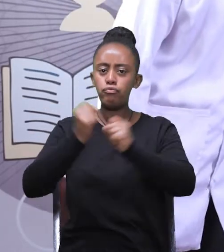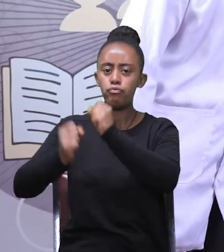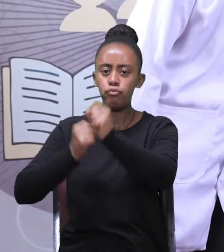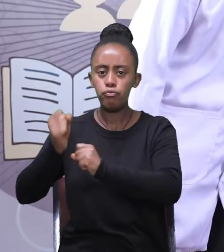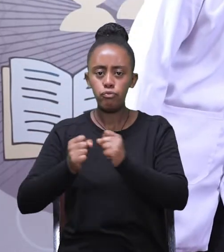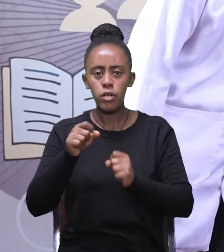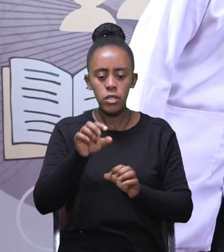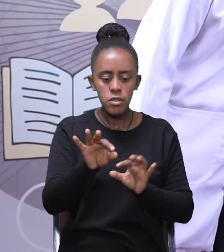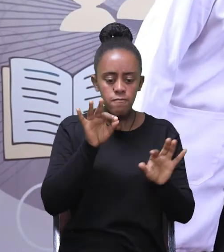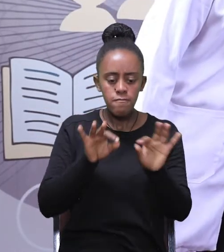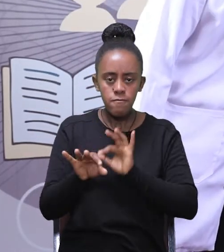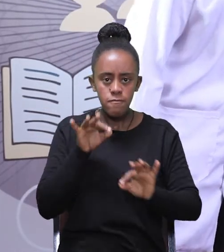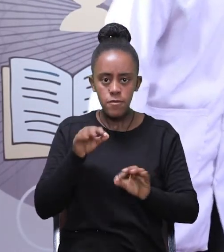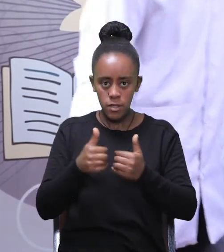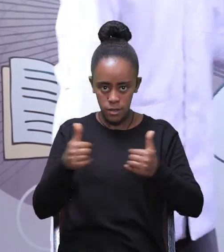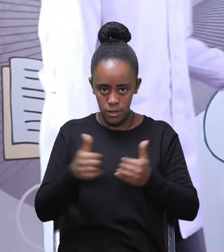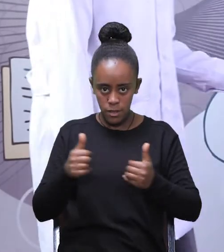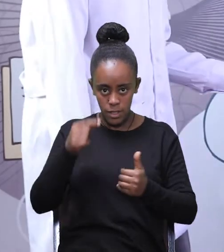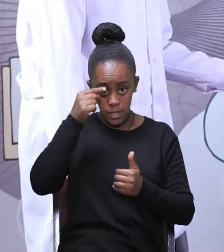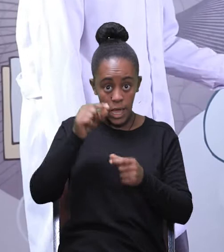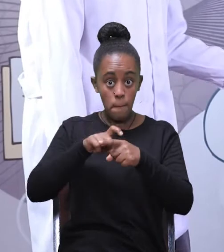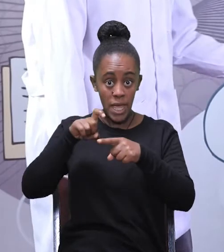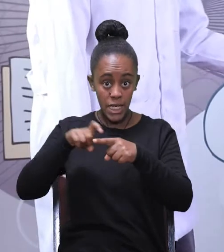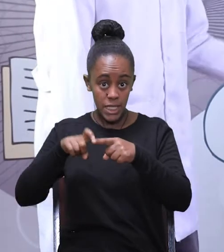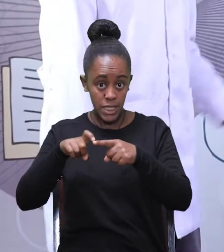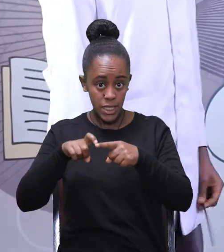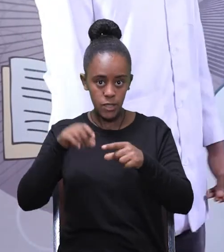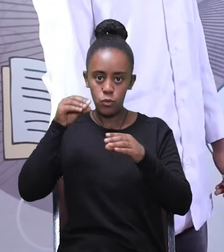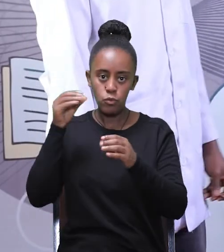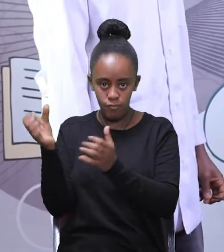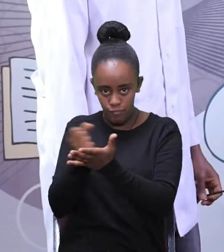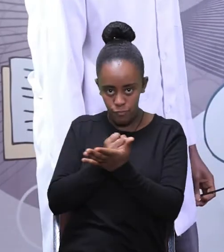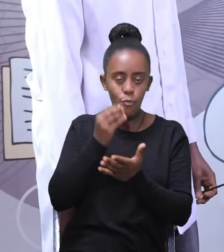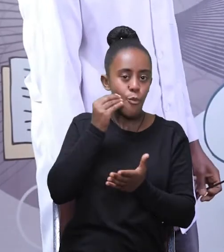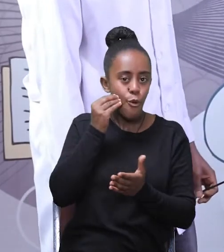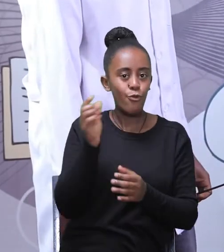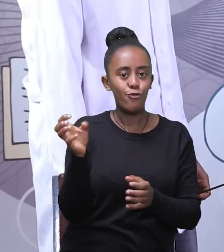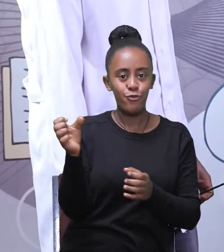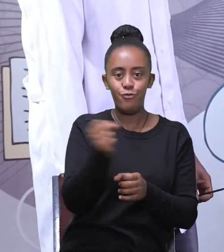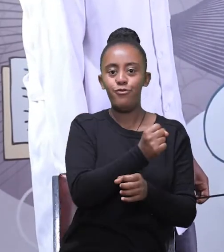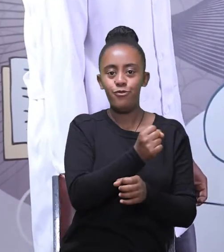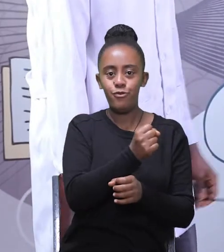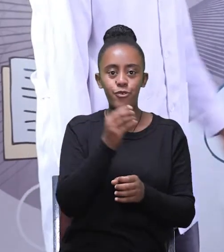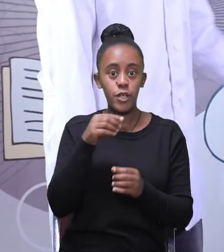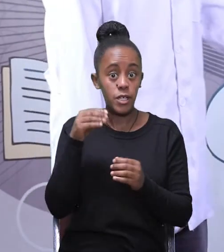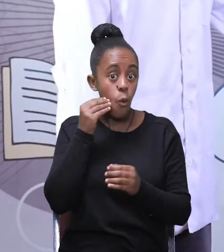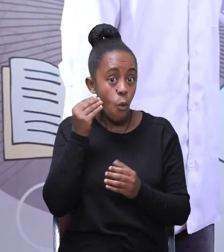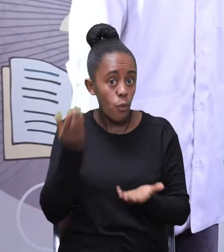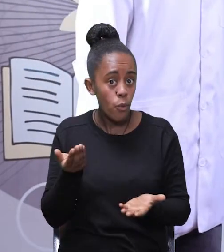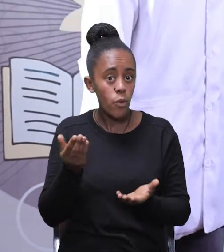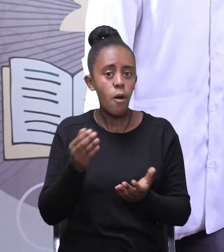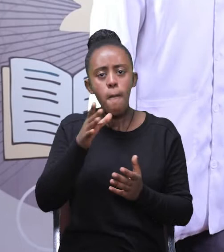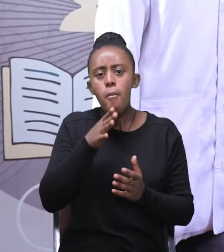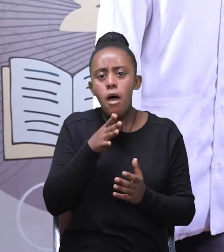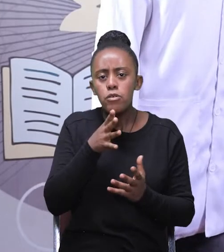sort the beans. They take the beans into the house. They take the beans into the house.